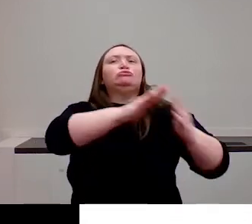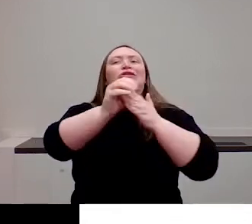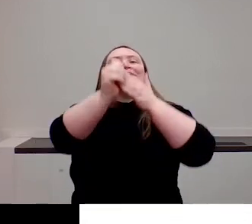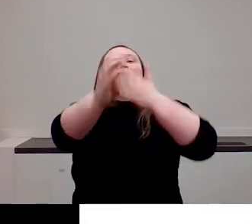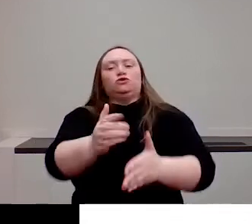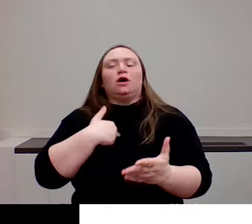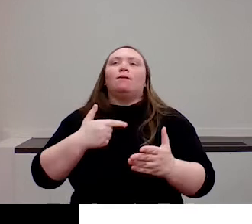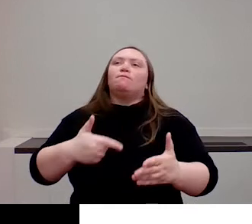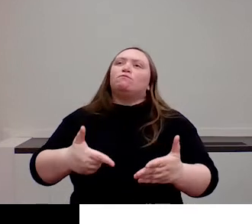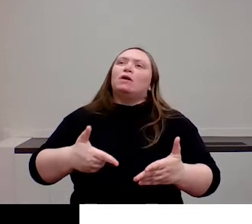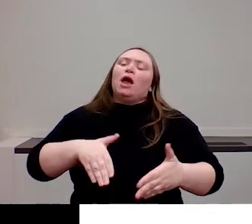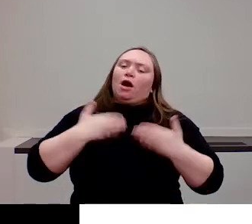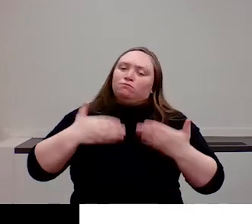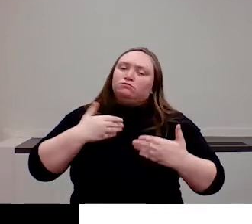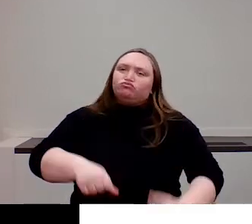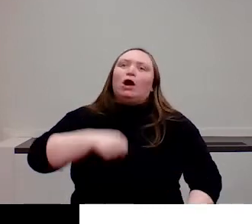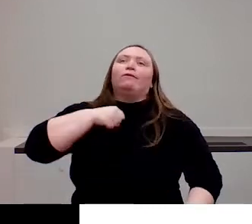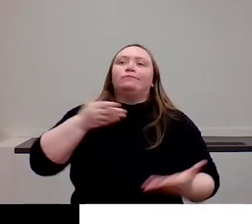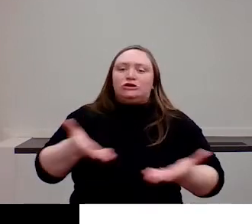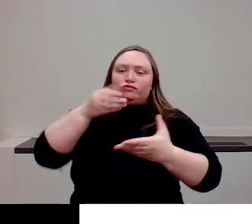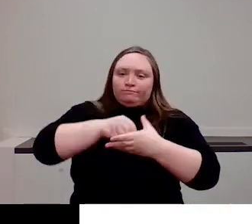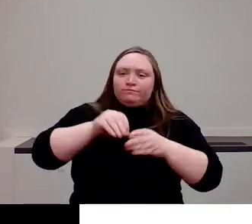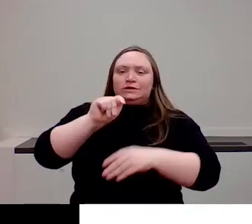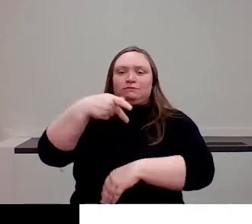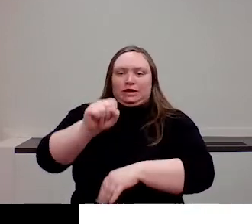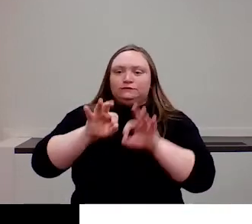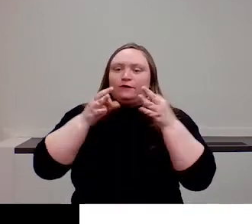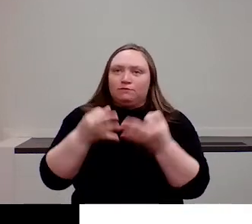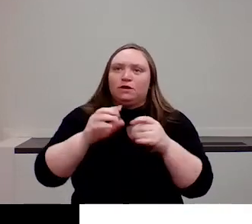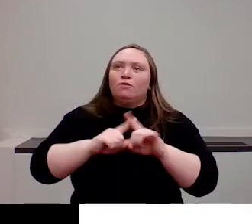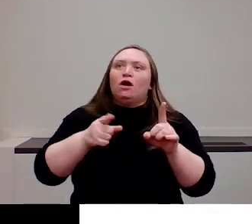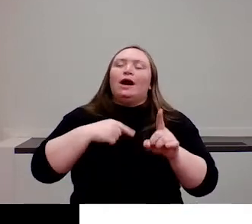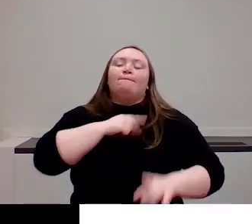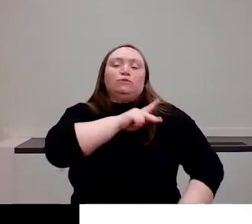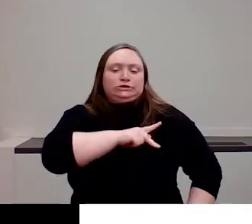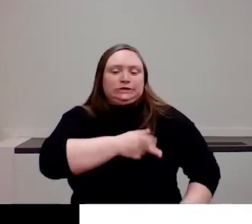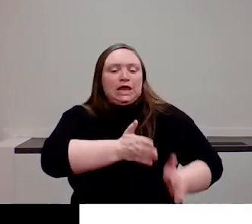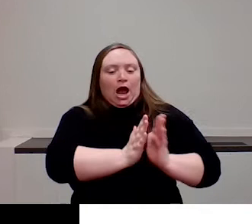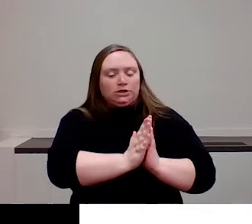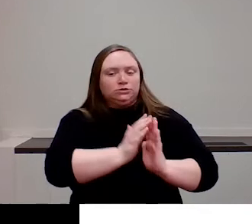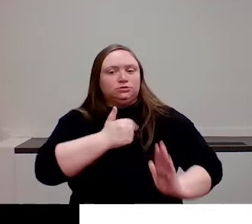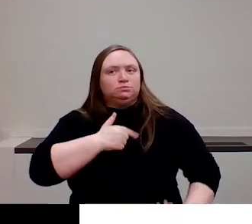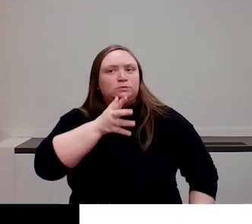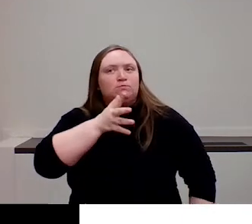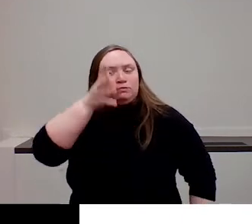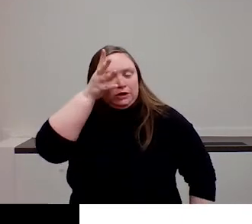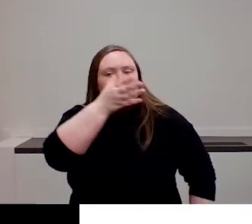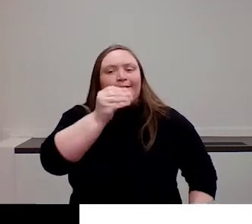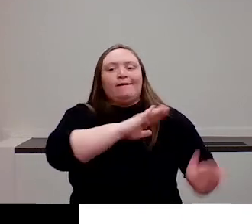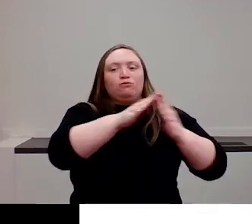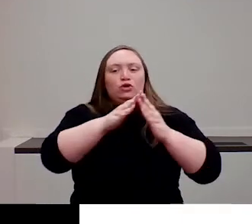be a part of TPS family. But I would personally ask as a parent and a community